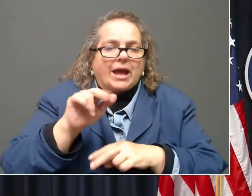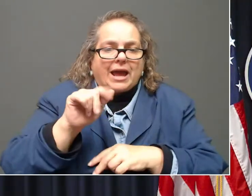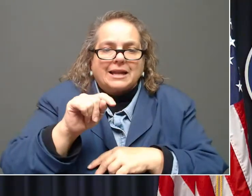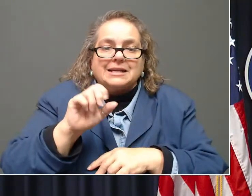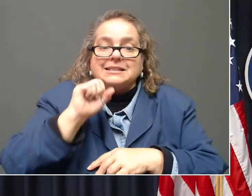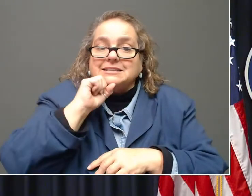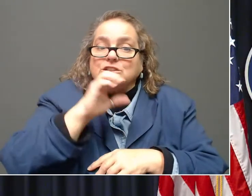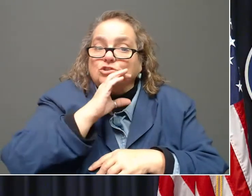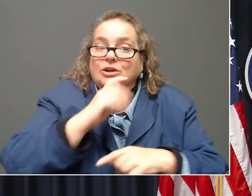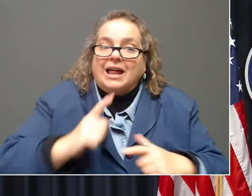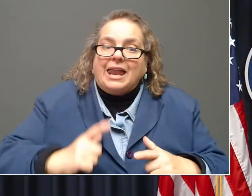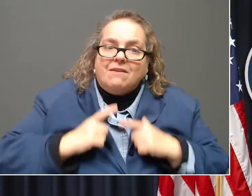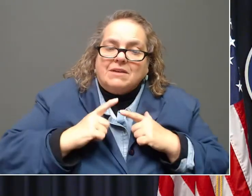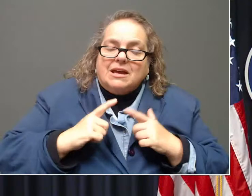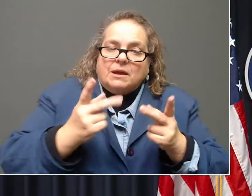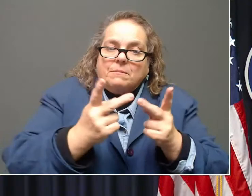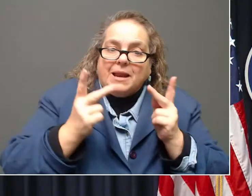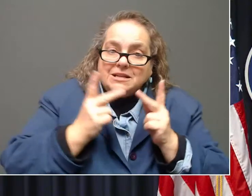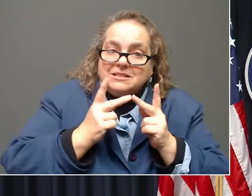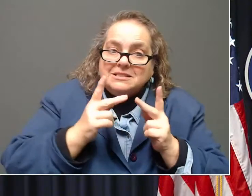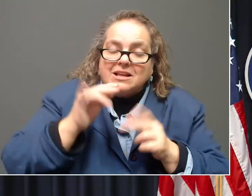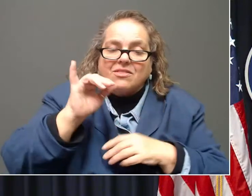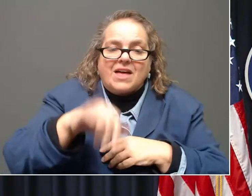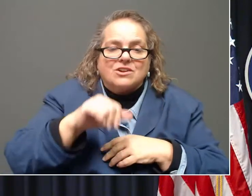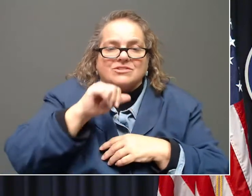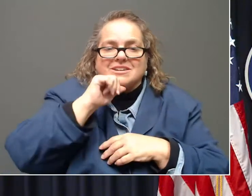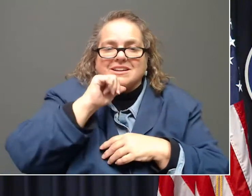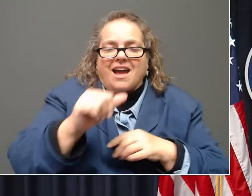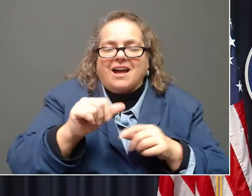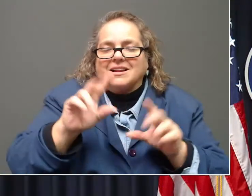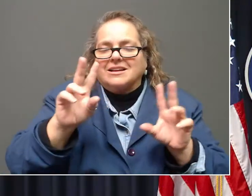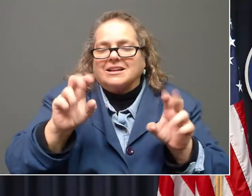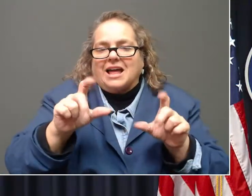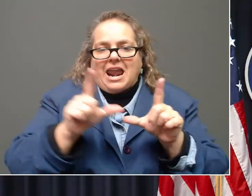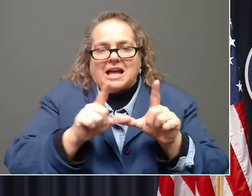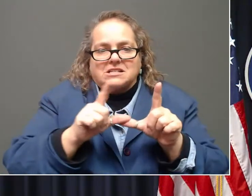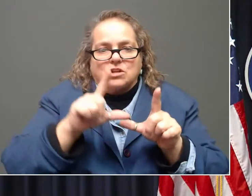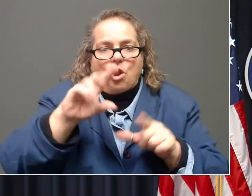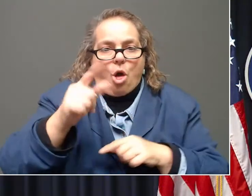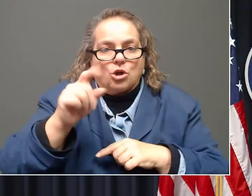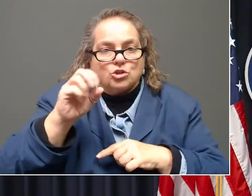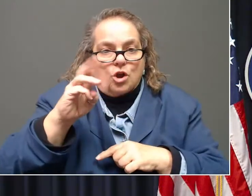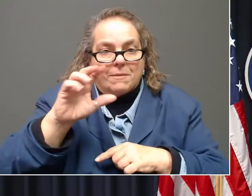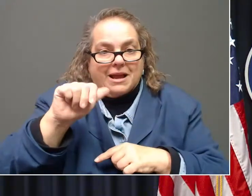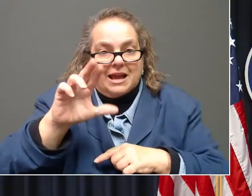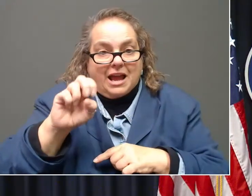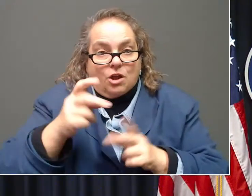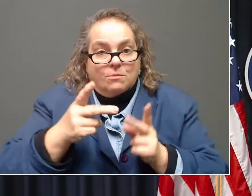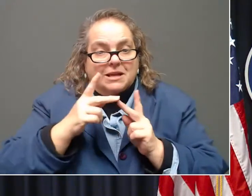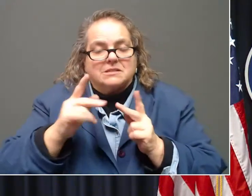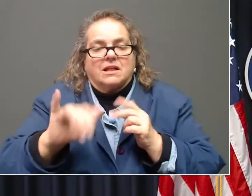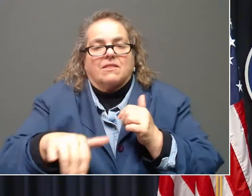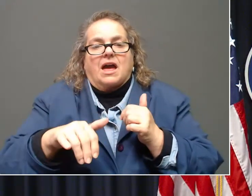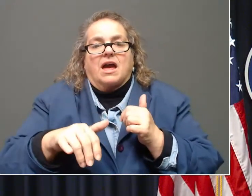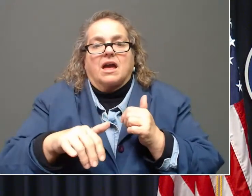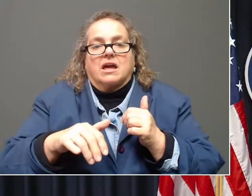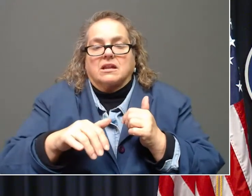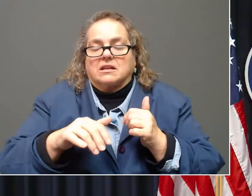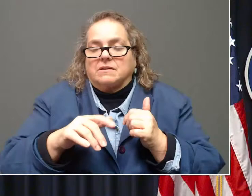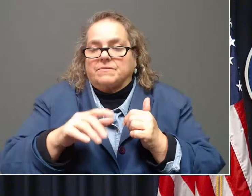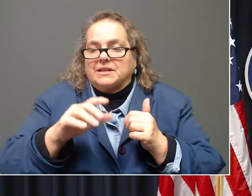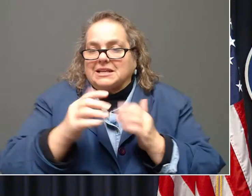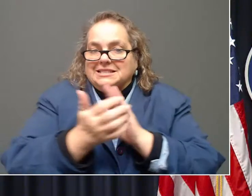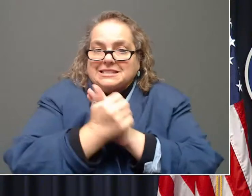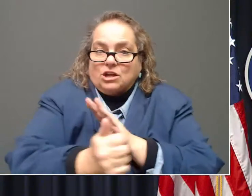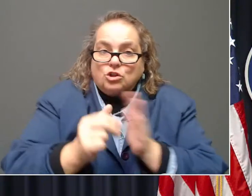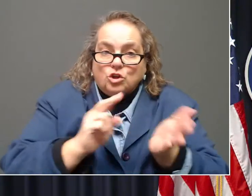will move to other facilities. And so what facilities are next? And is that